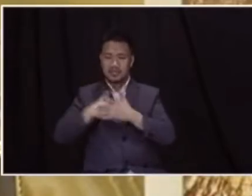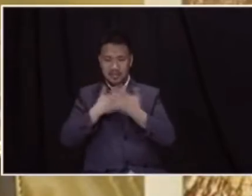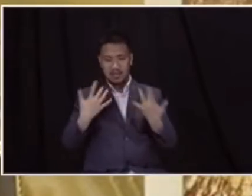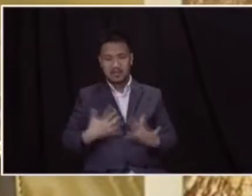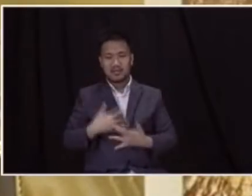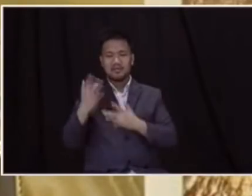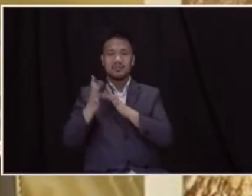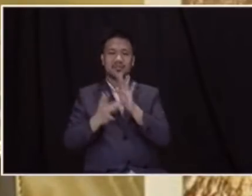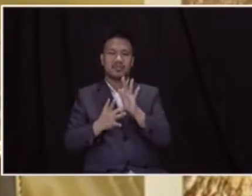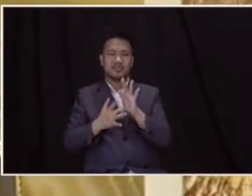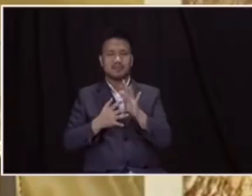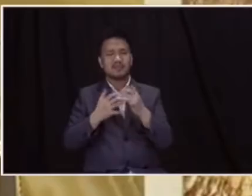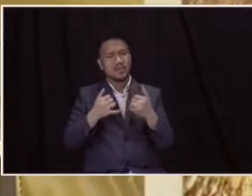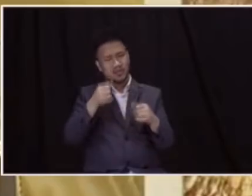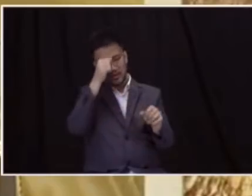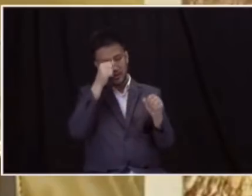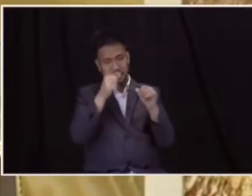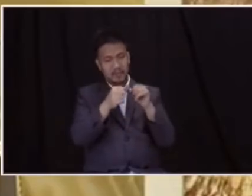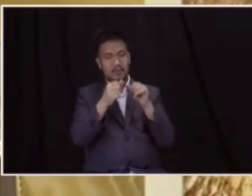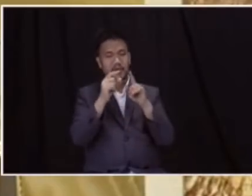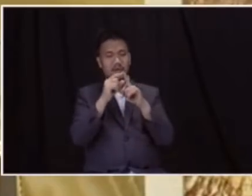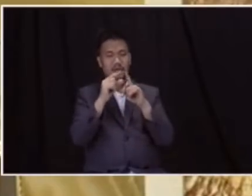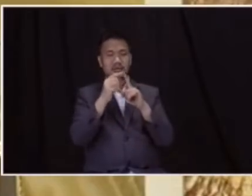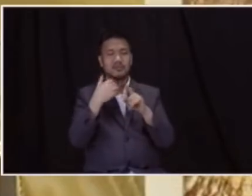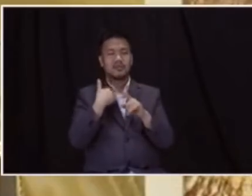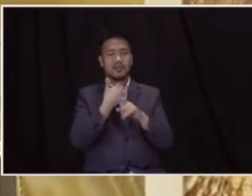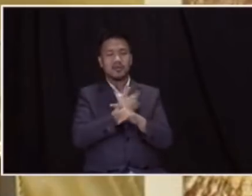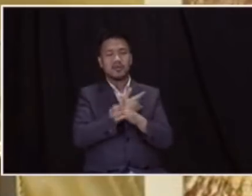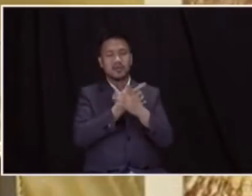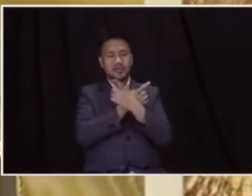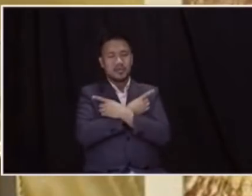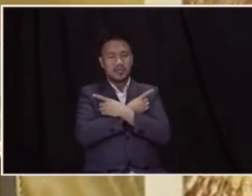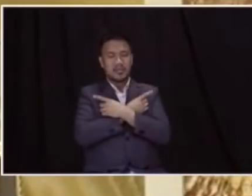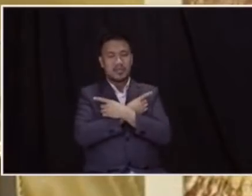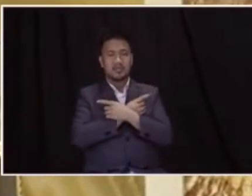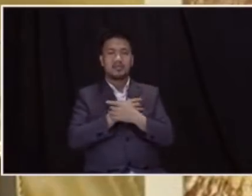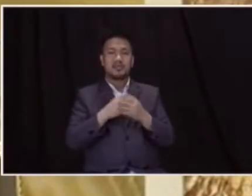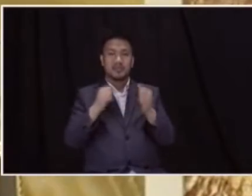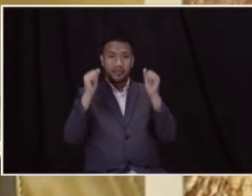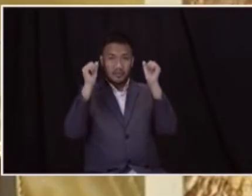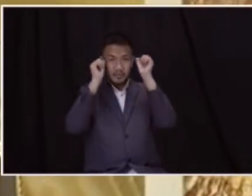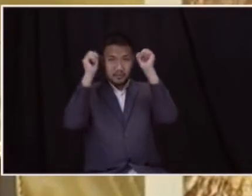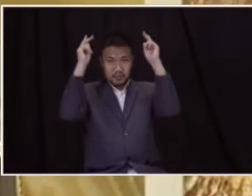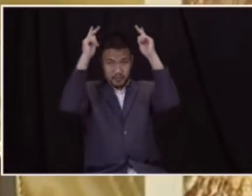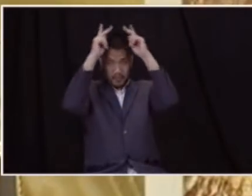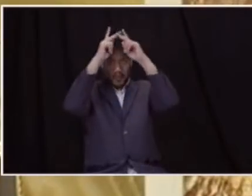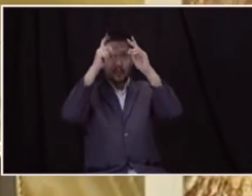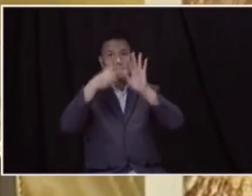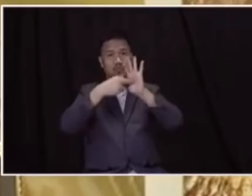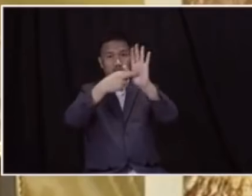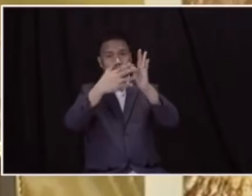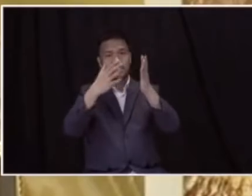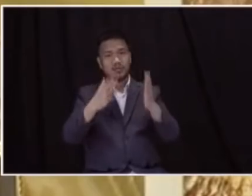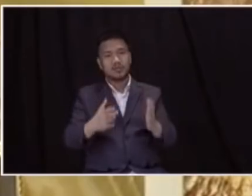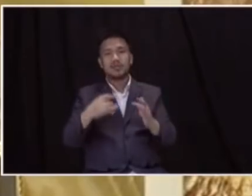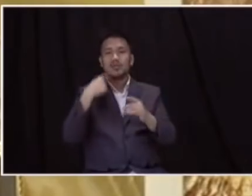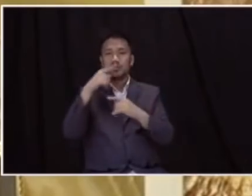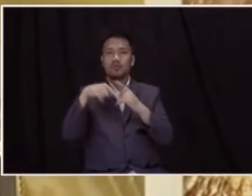I remember the words of our dear Apostolic Nuncio when he bestowed on